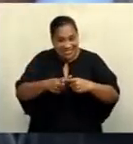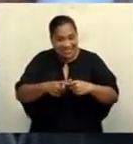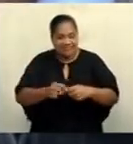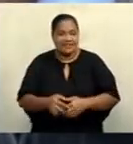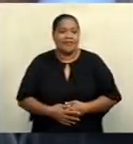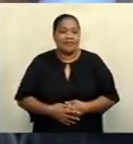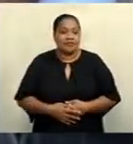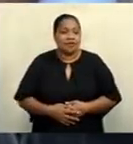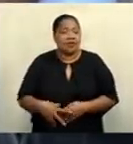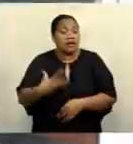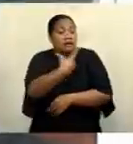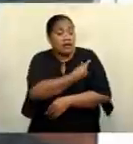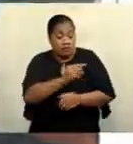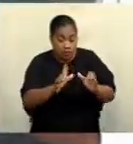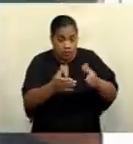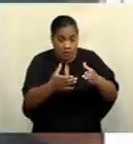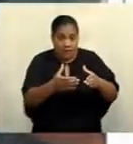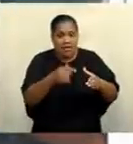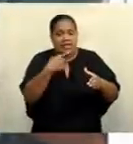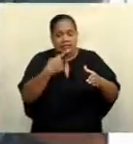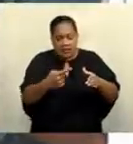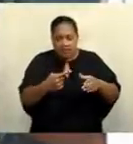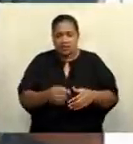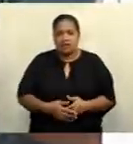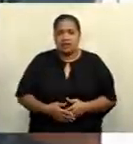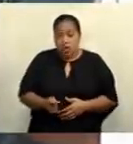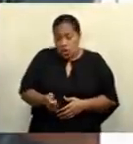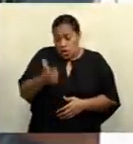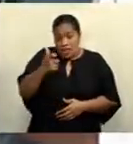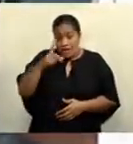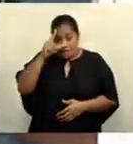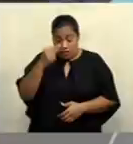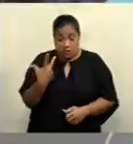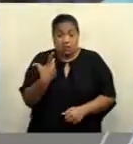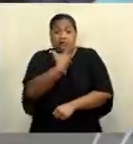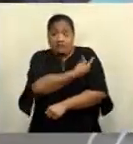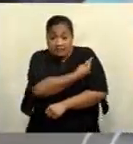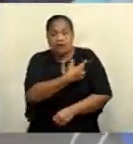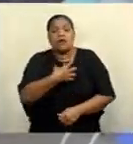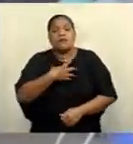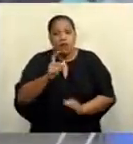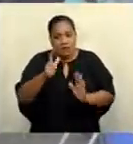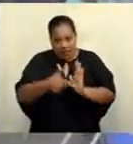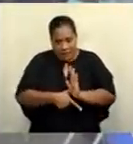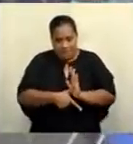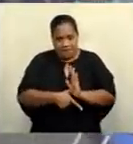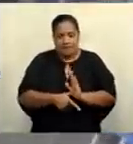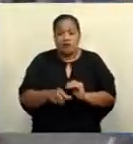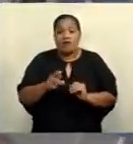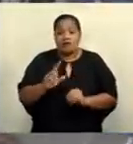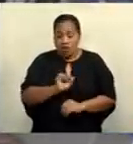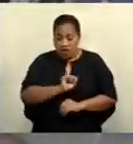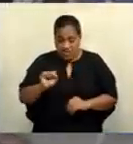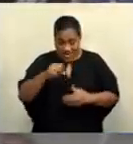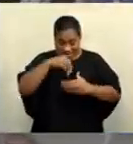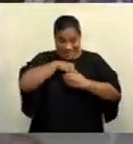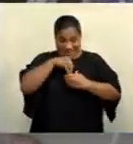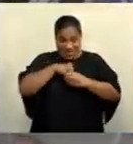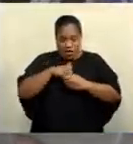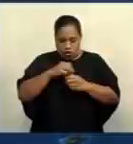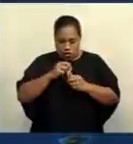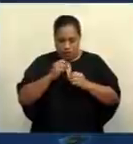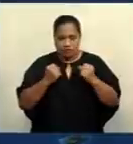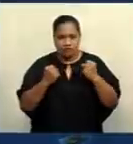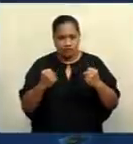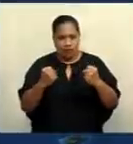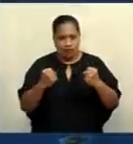head Dr. Rachel Devi says the earlier Fijians get vaccinated, the more time is available for their immune systems to build up. Early as